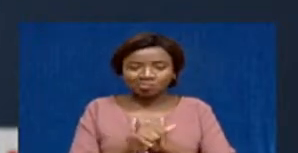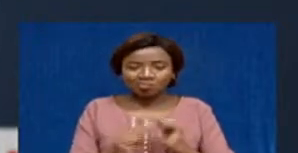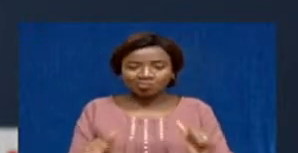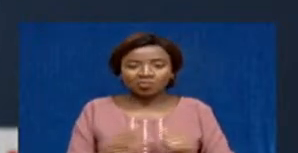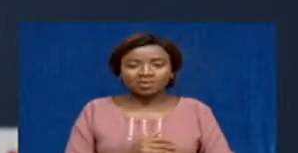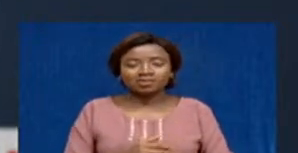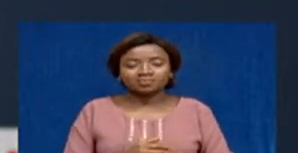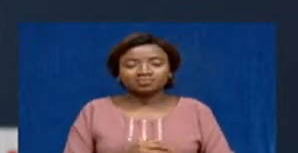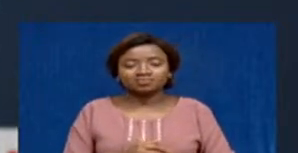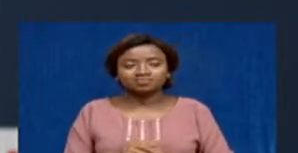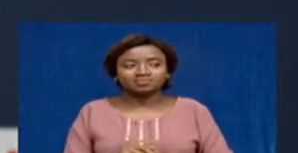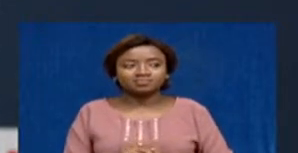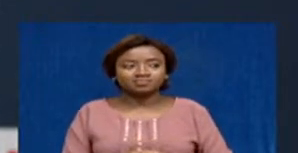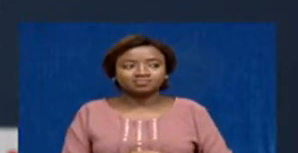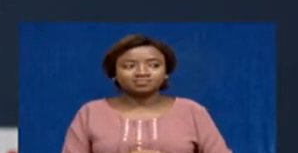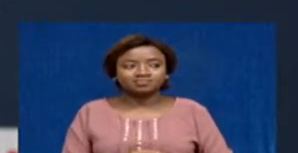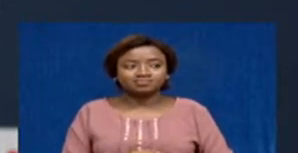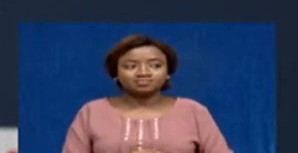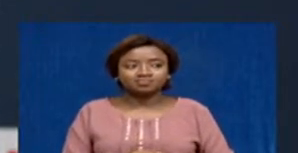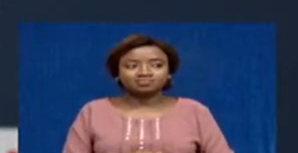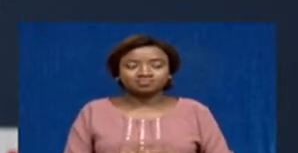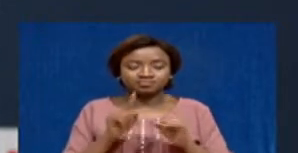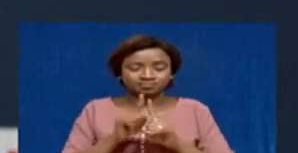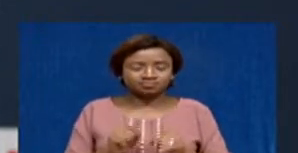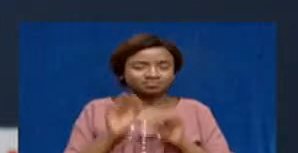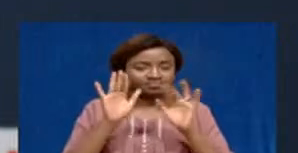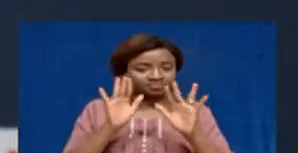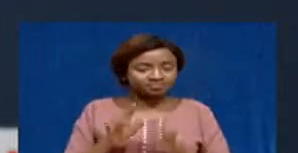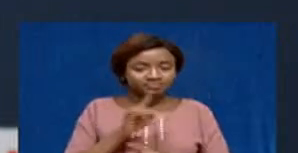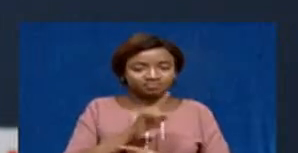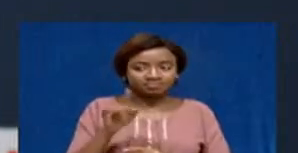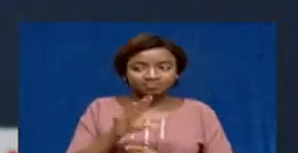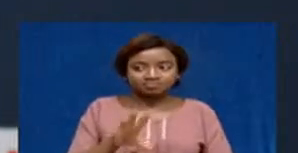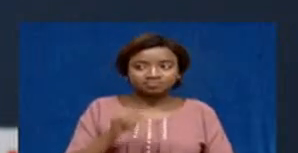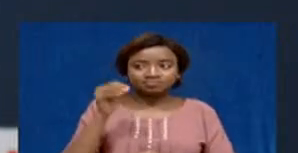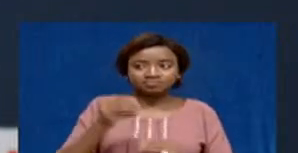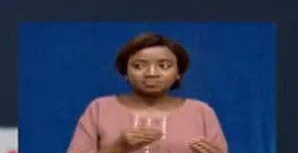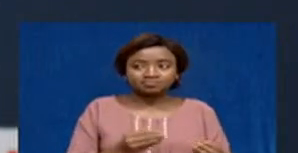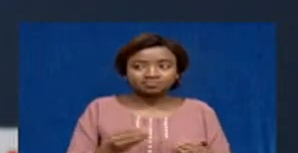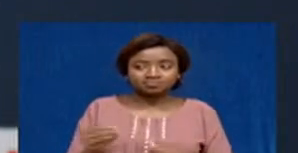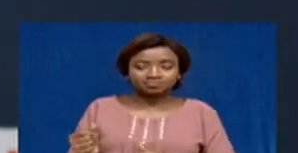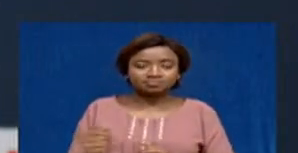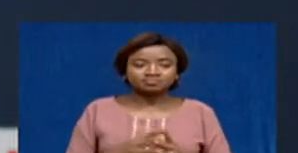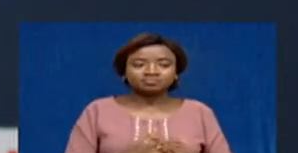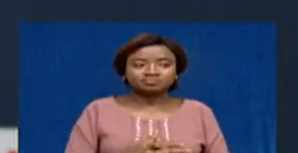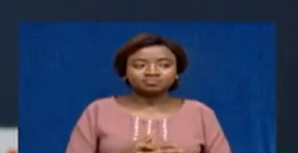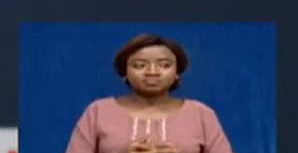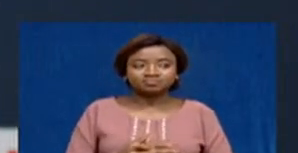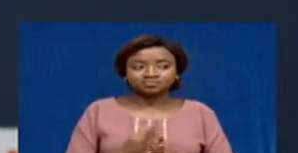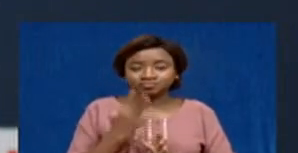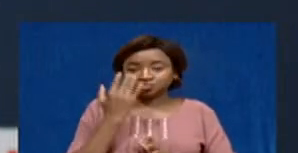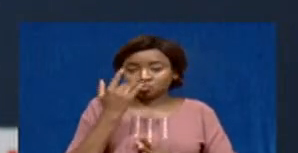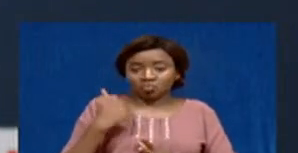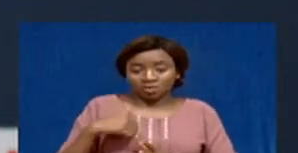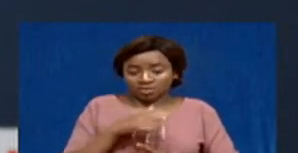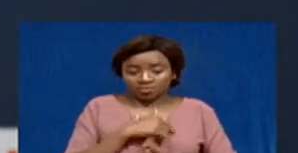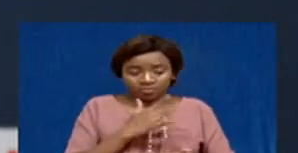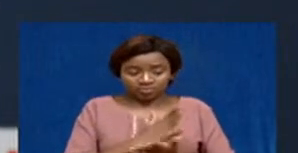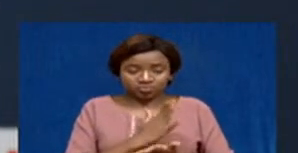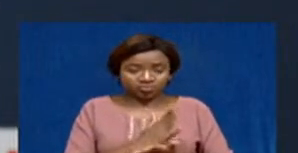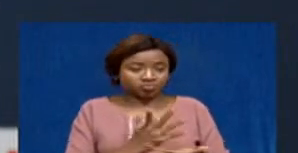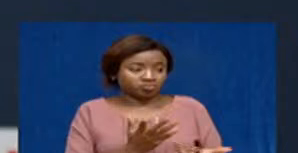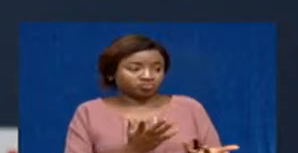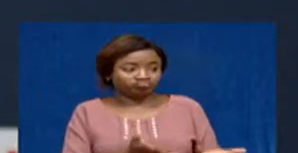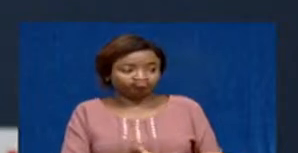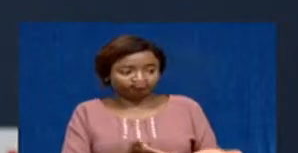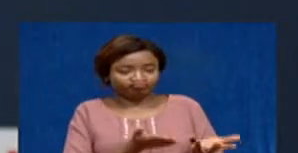for their pressure, and to find the solution, because I think that we improved a lot, and we